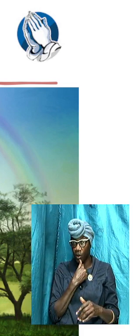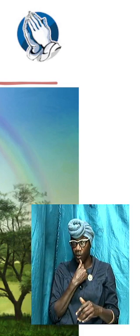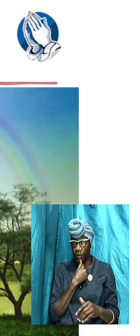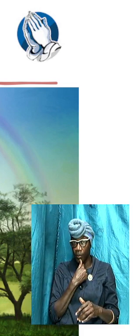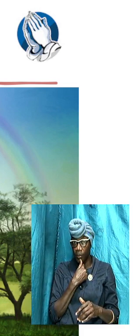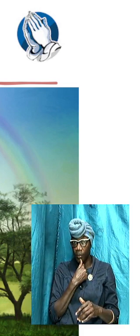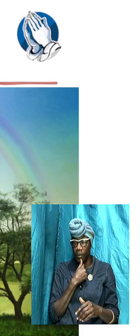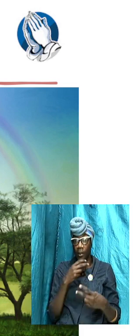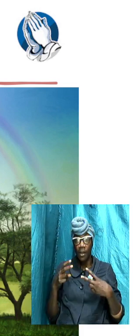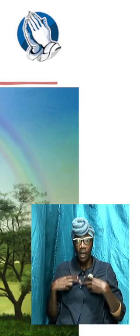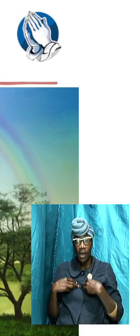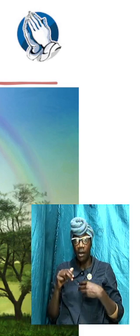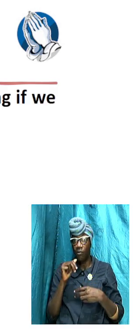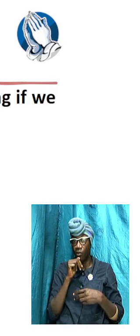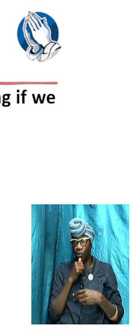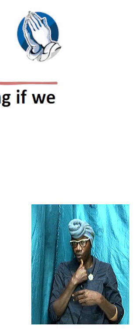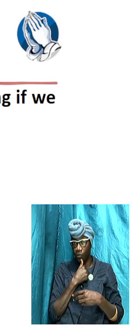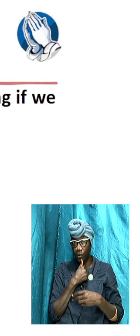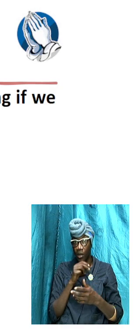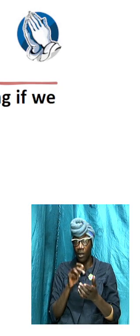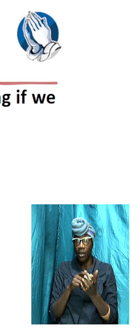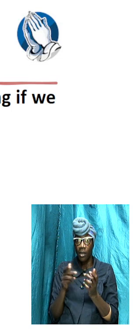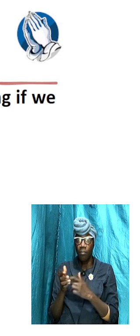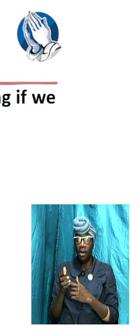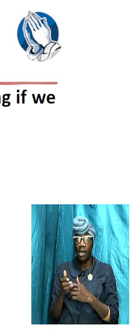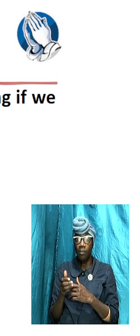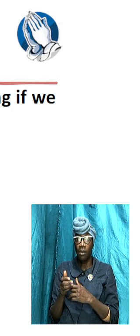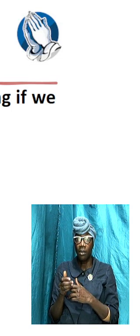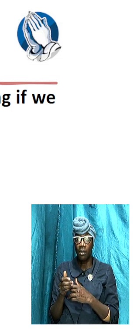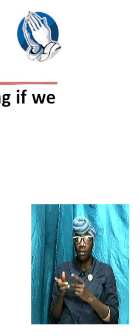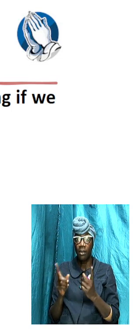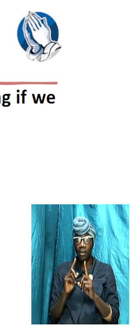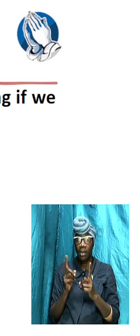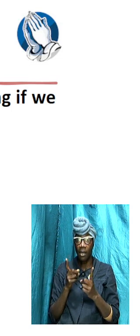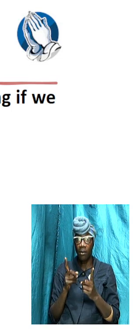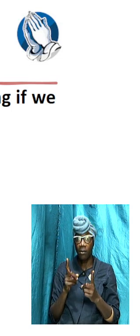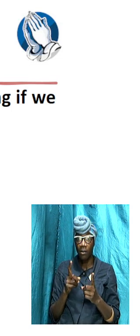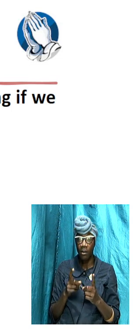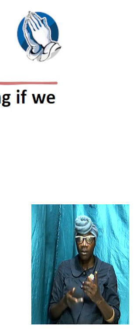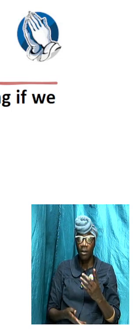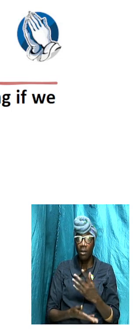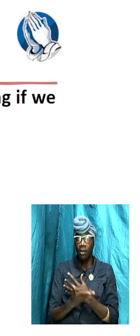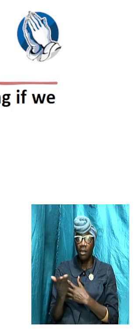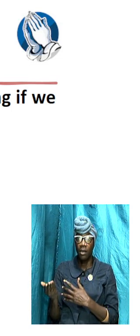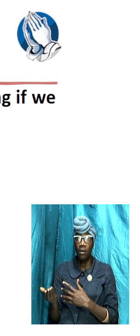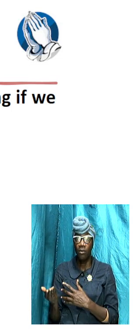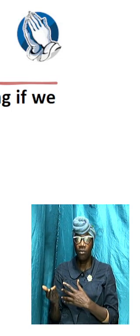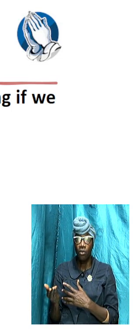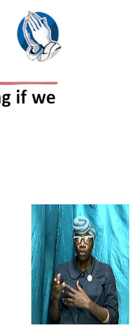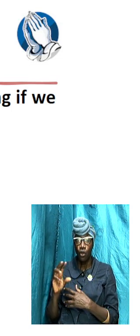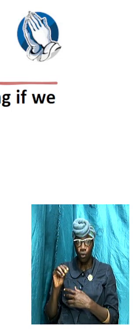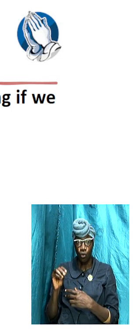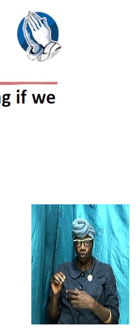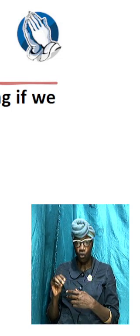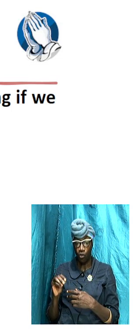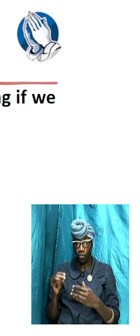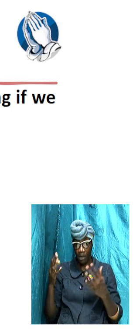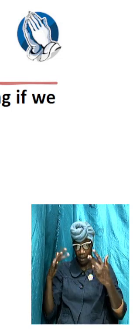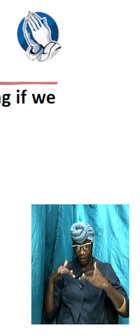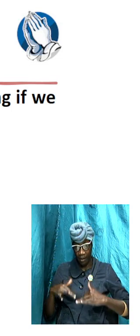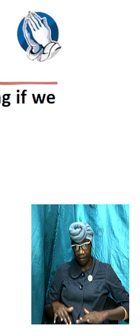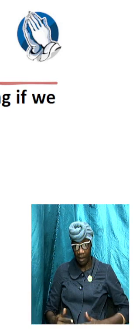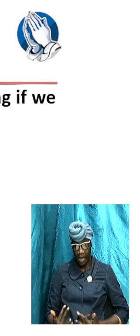extreme suffering. The Bible tells you these things. You know, there's a teaching going about now telling people that, look here, there's no such place as hell. Brethren, the Bible teach